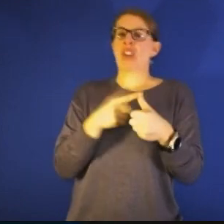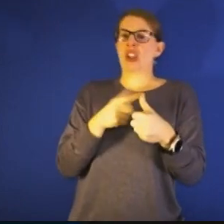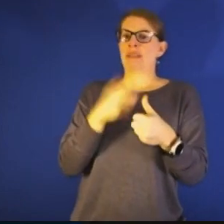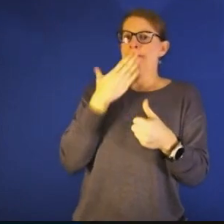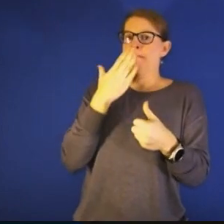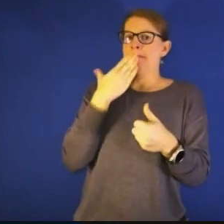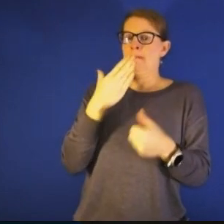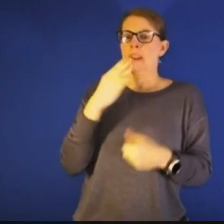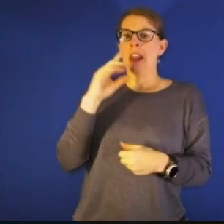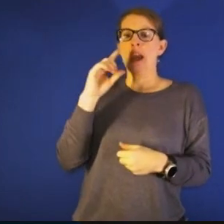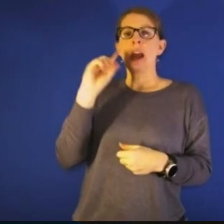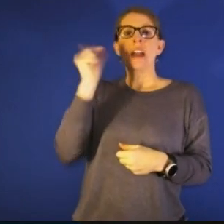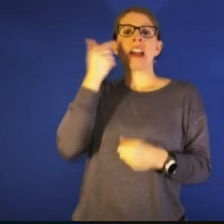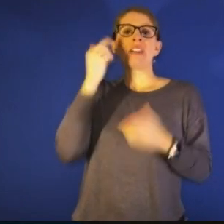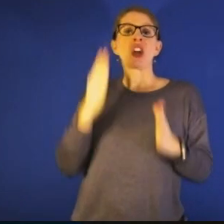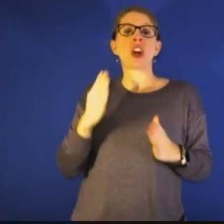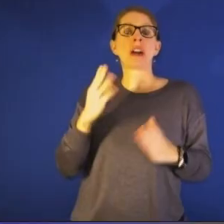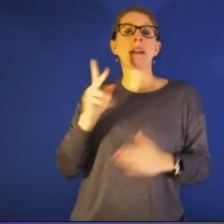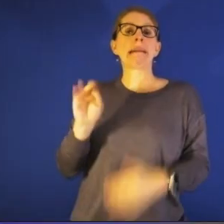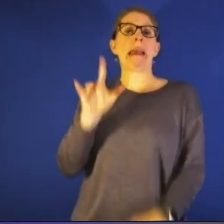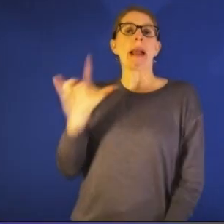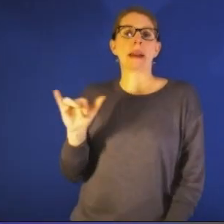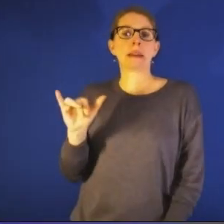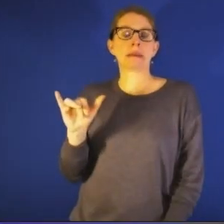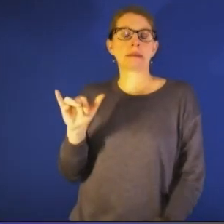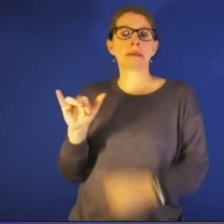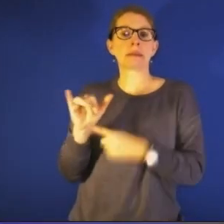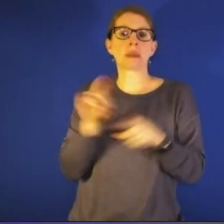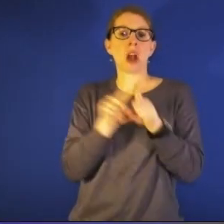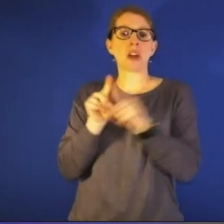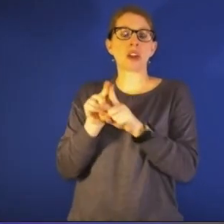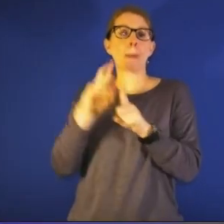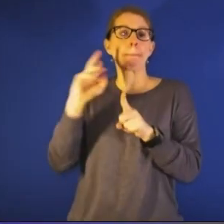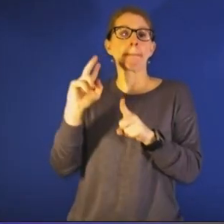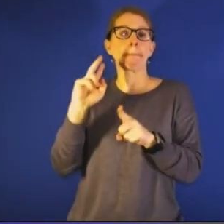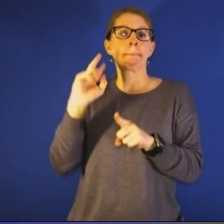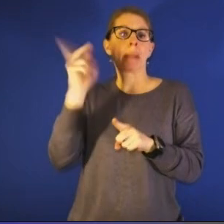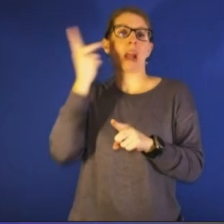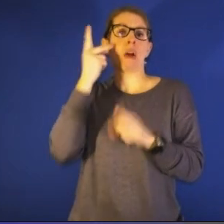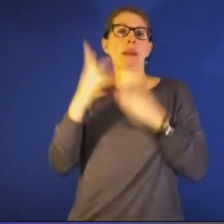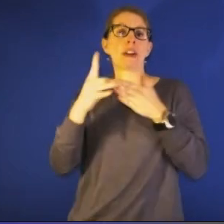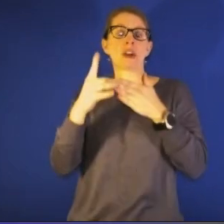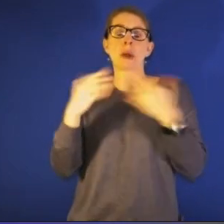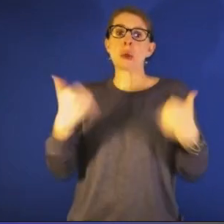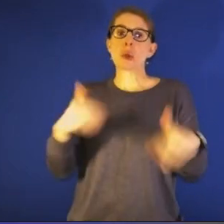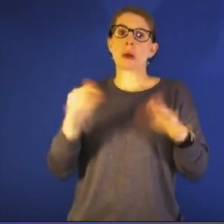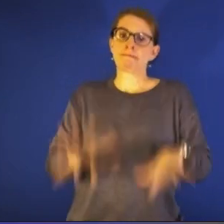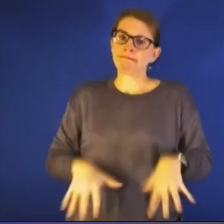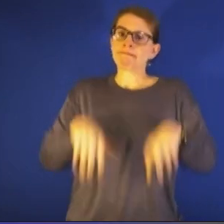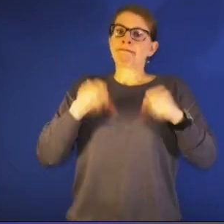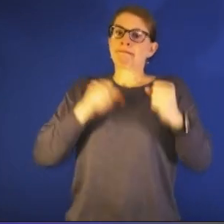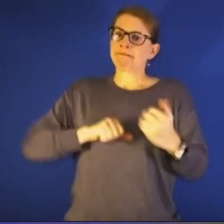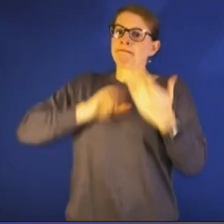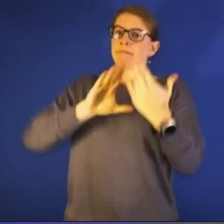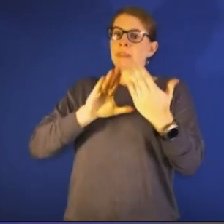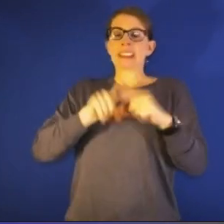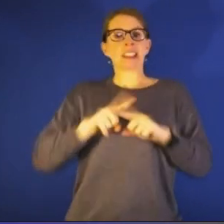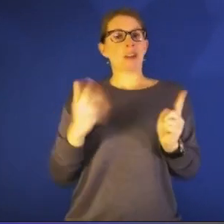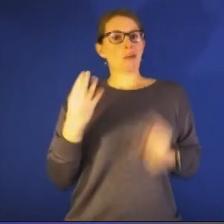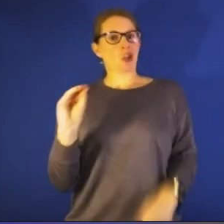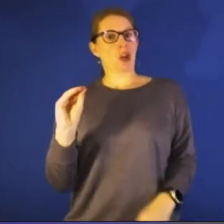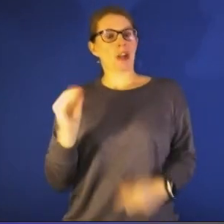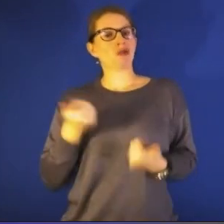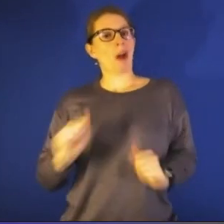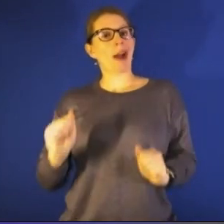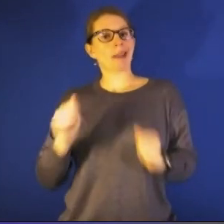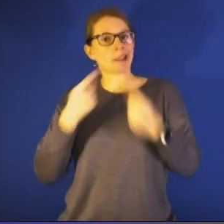Governor Kelly and to the political leadership in Topeka. That was a big step, and different than Missouri, where they've tried to declare victory.